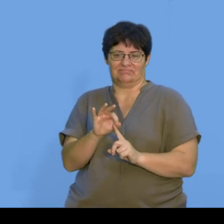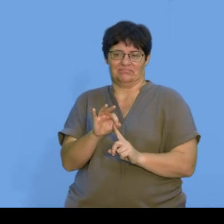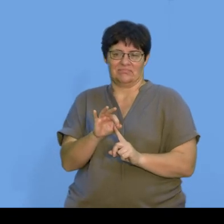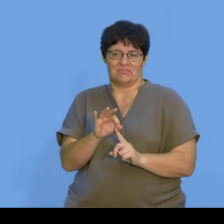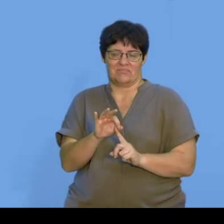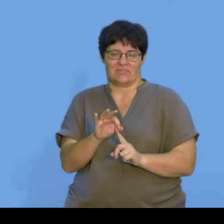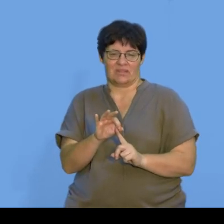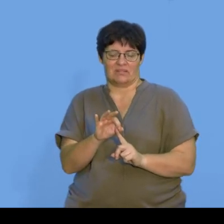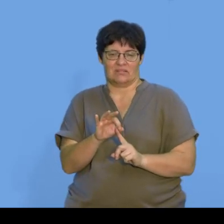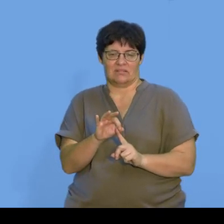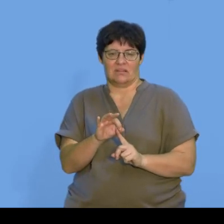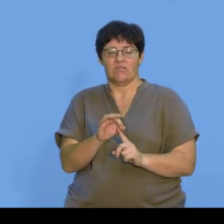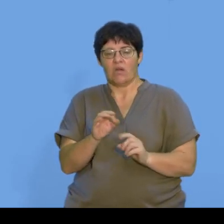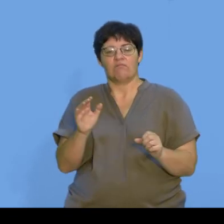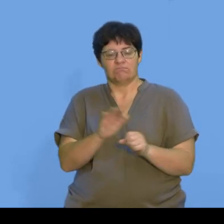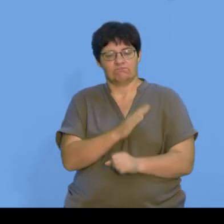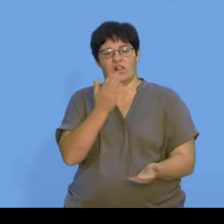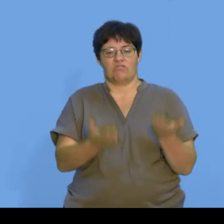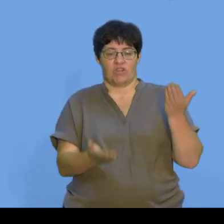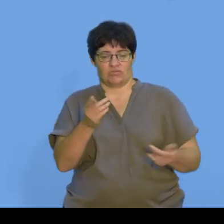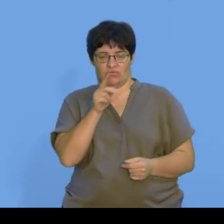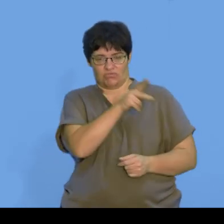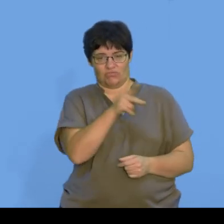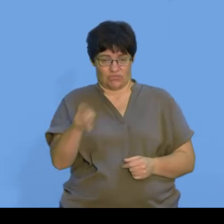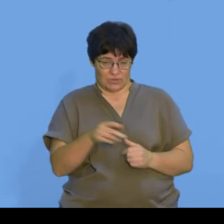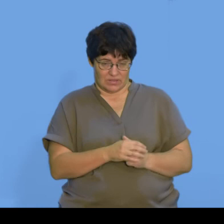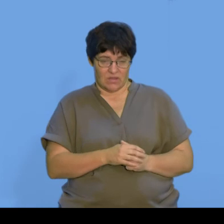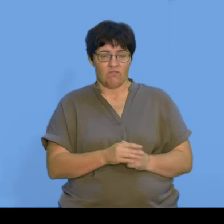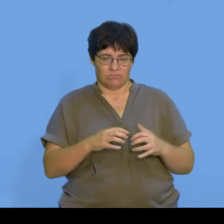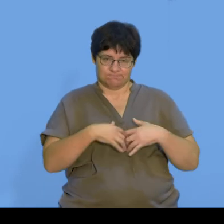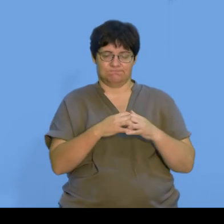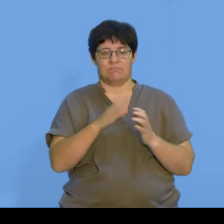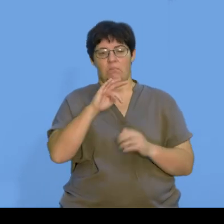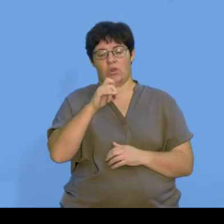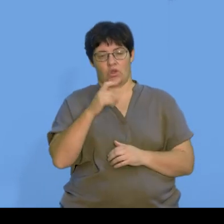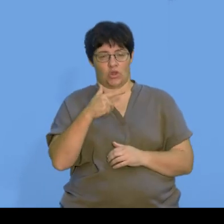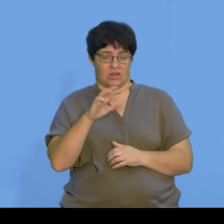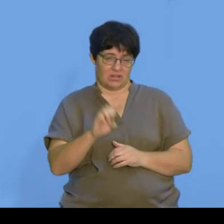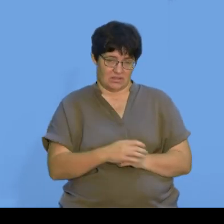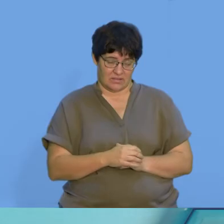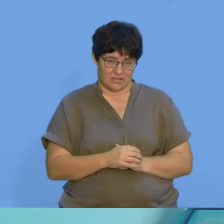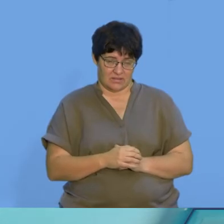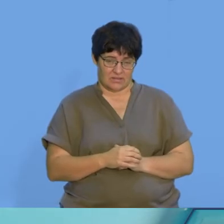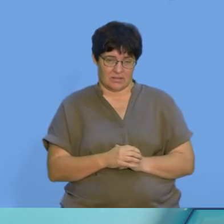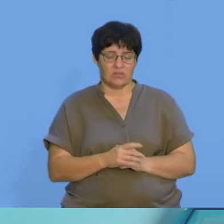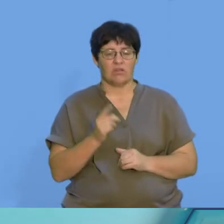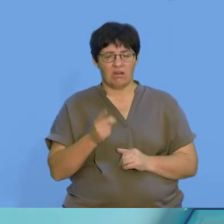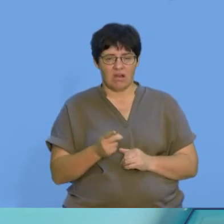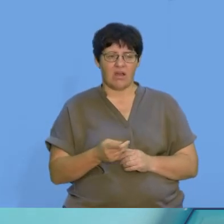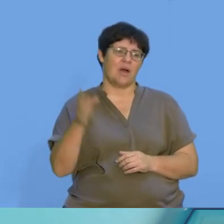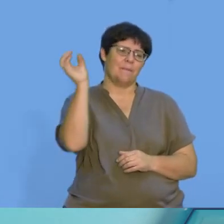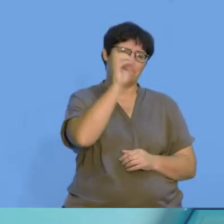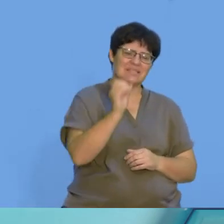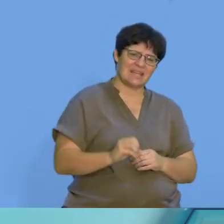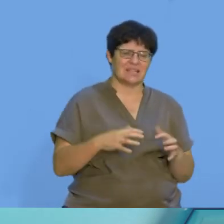exact, which is the actual whole number ratio that makes up a molecule. So these are the different types